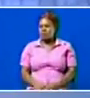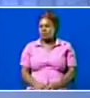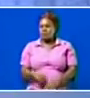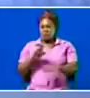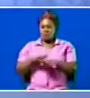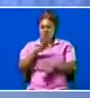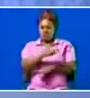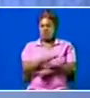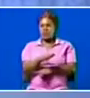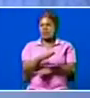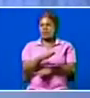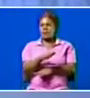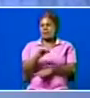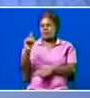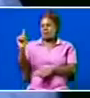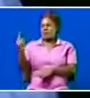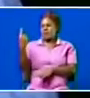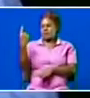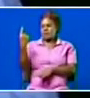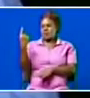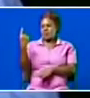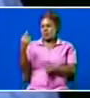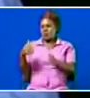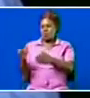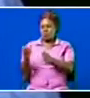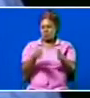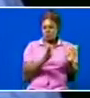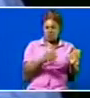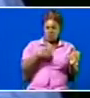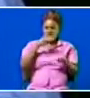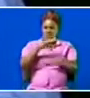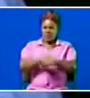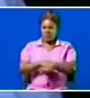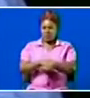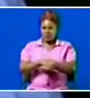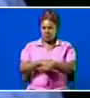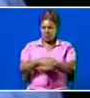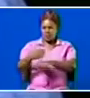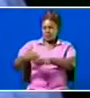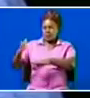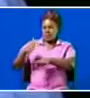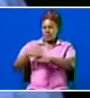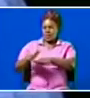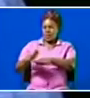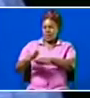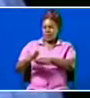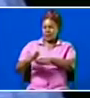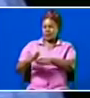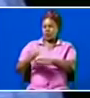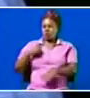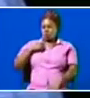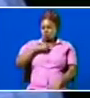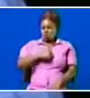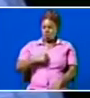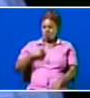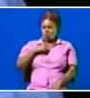Good evening, Ashley. First of all, let me take the first opportunity to convey my deepest condolences